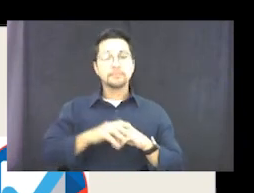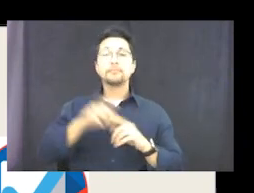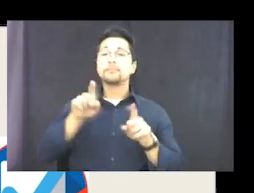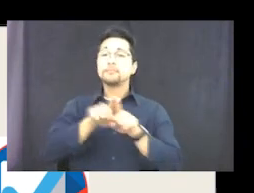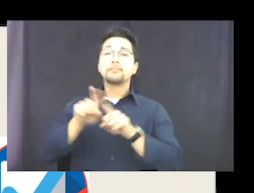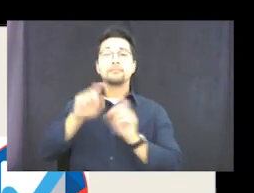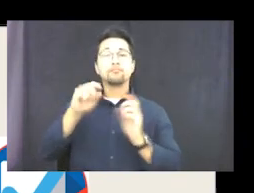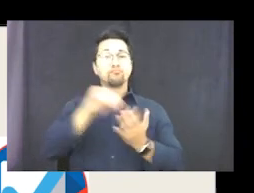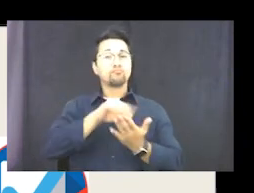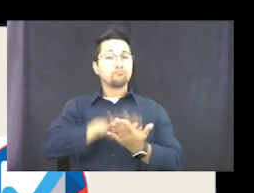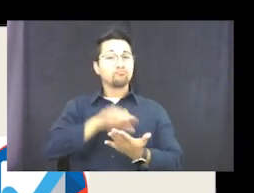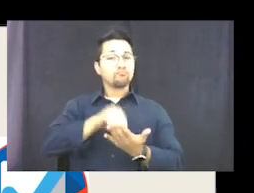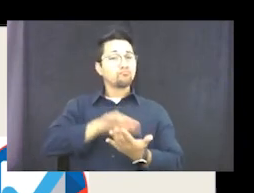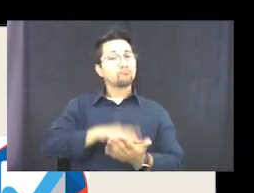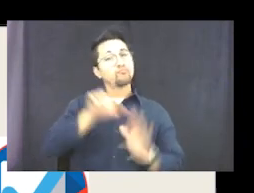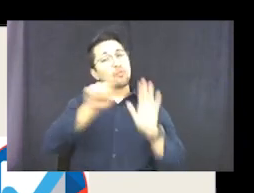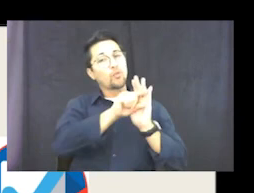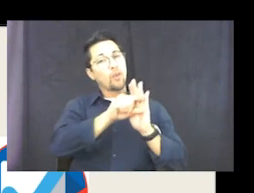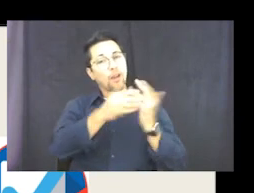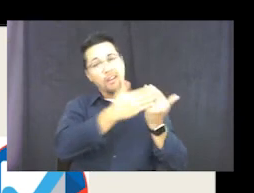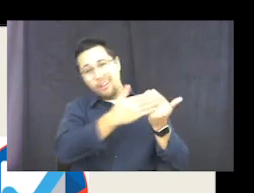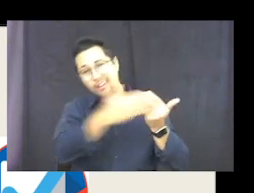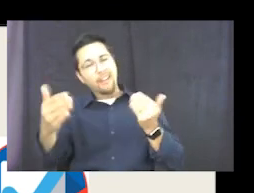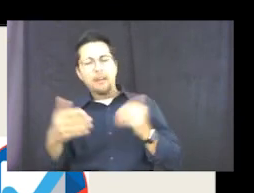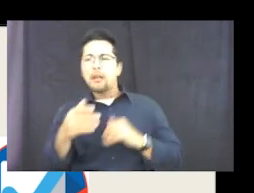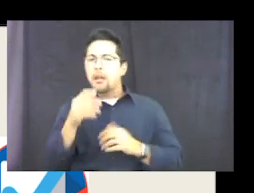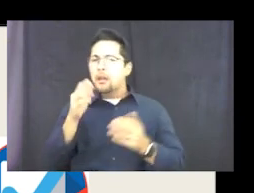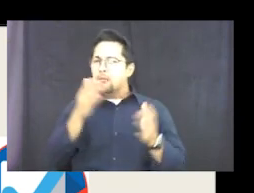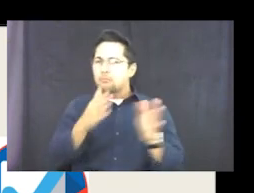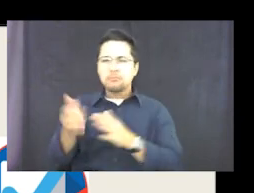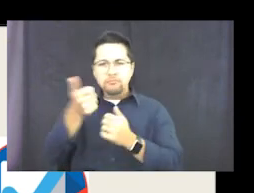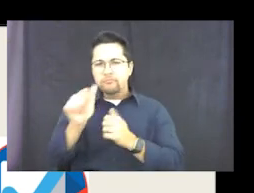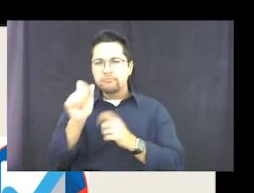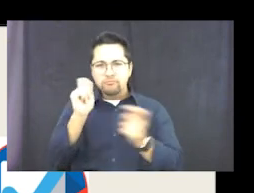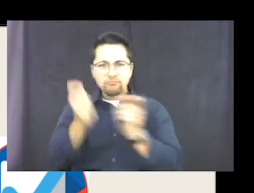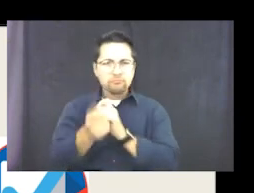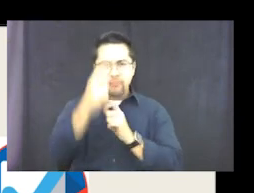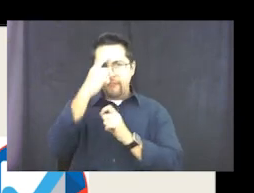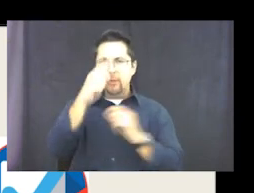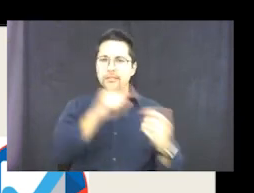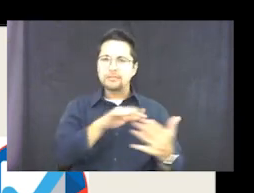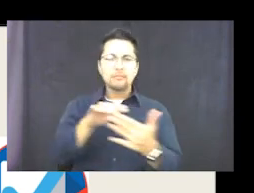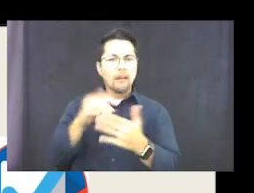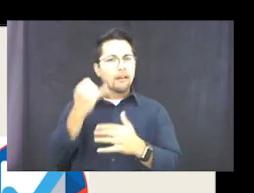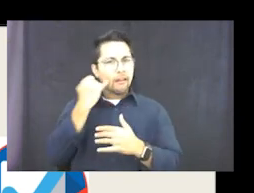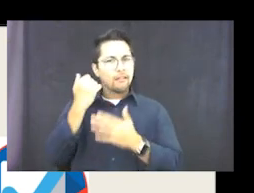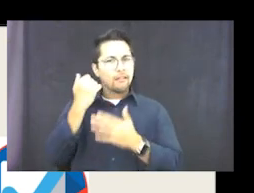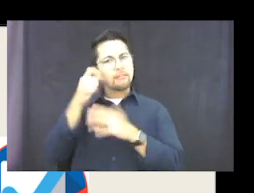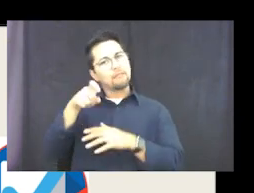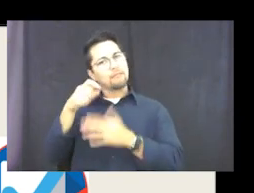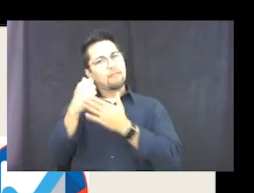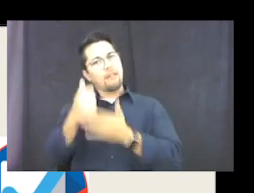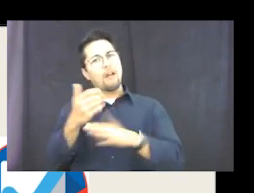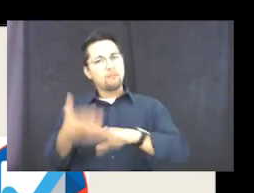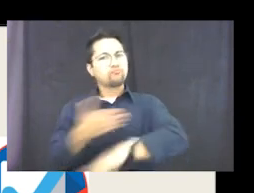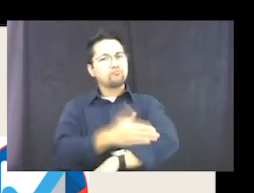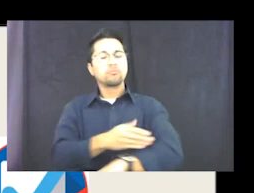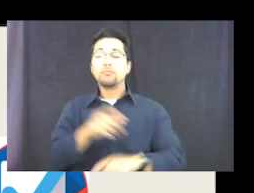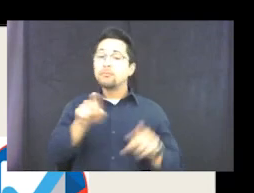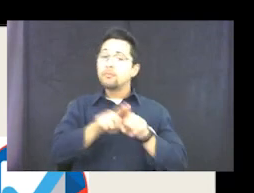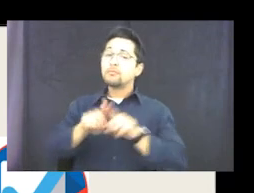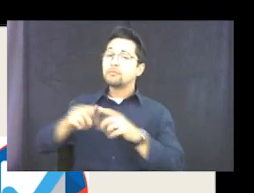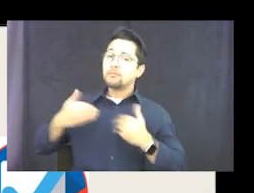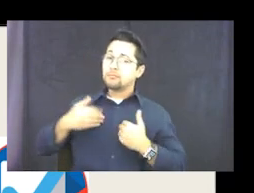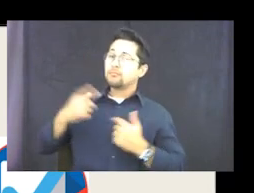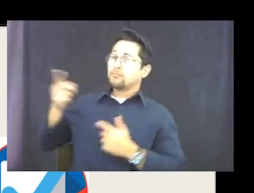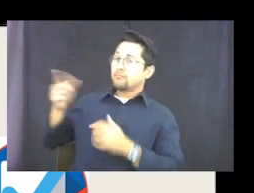record grades throughout the semester and plan on any changes in studying that might need to happen for improvement. You can also have a trusted adult